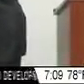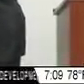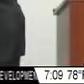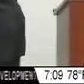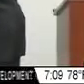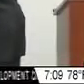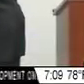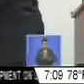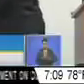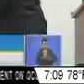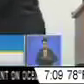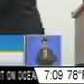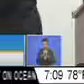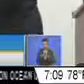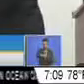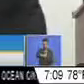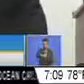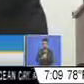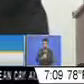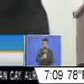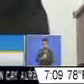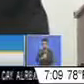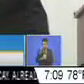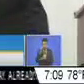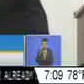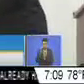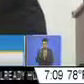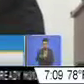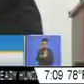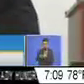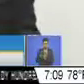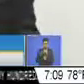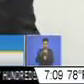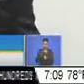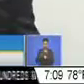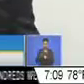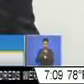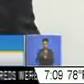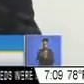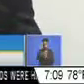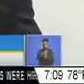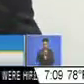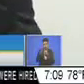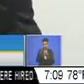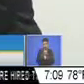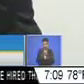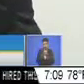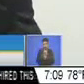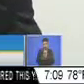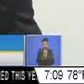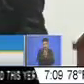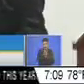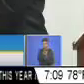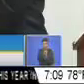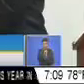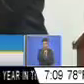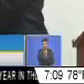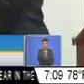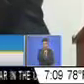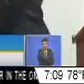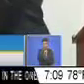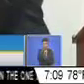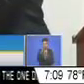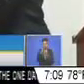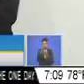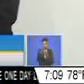infancy to adulthood. And facilitators of the National Parenting Program were recognized for their efforts in assisting others to achieve that goal.